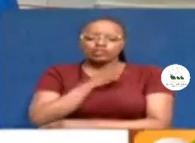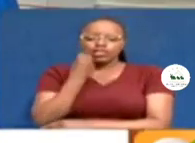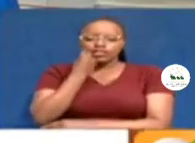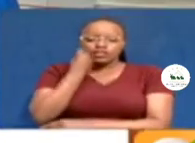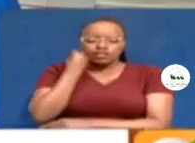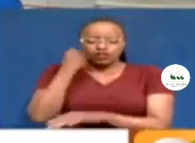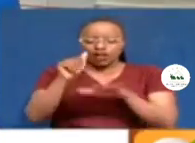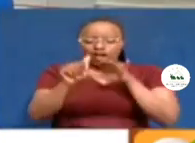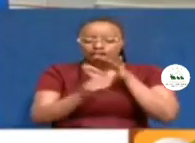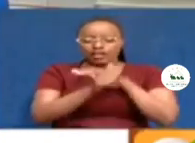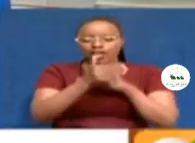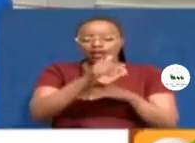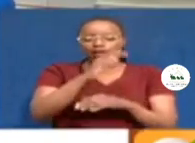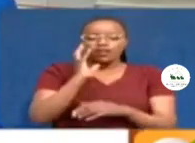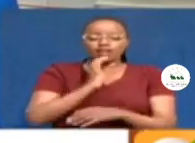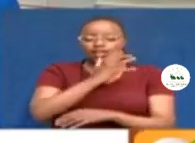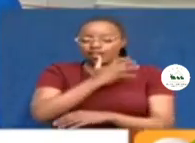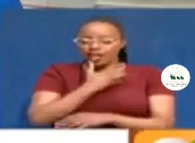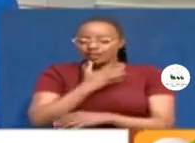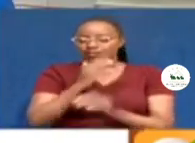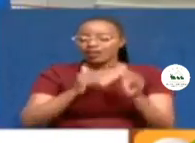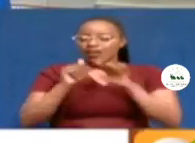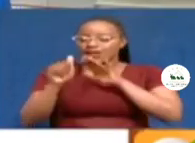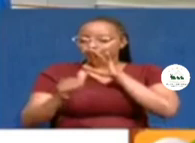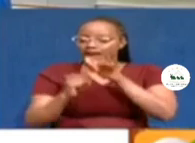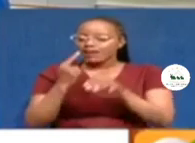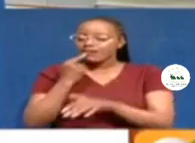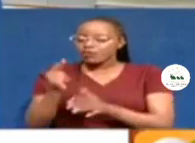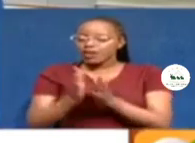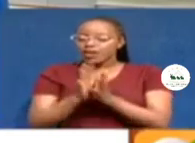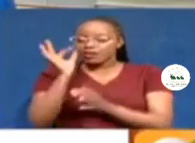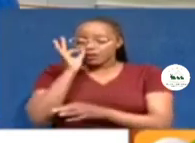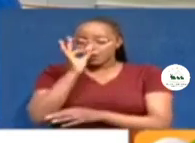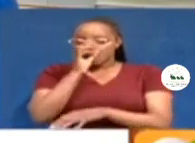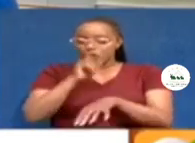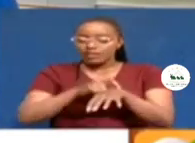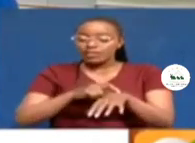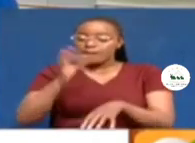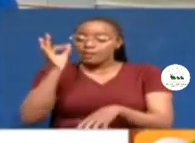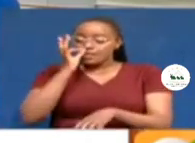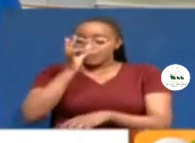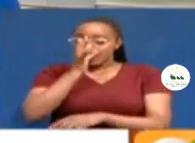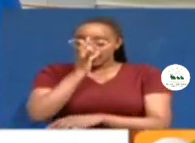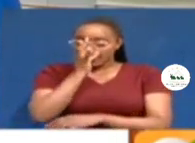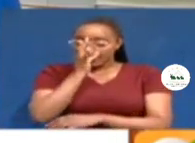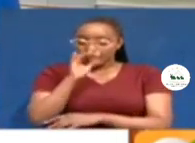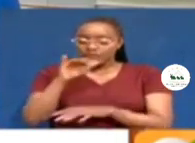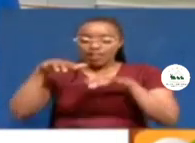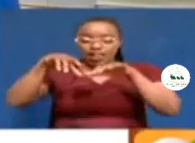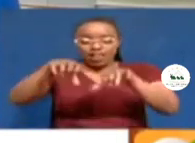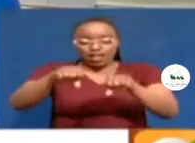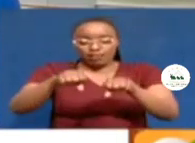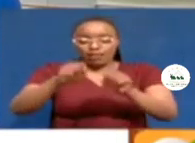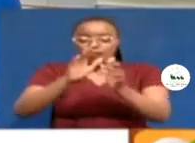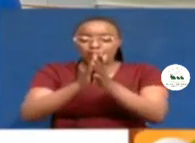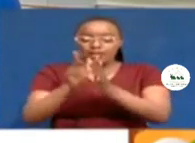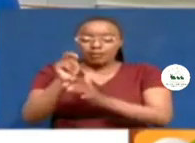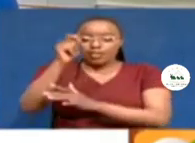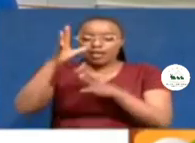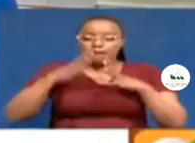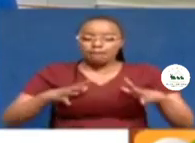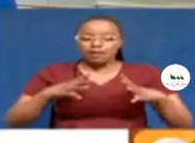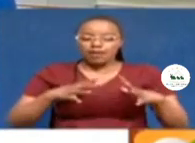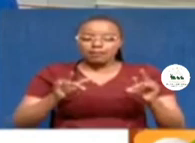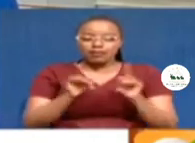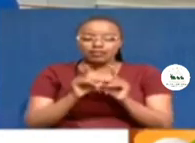under Kenyatta, they ate under Moi, they ate under Kibaki. In fact, when Kibaki came to power, people were